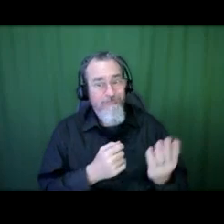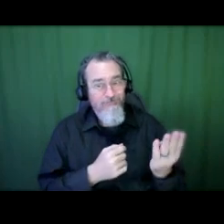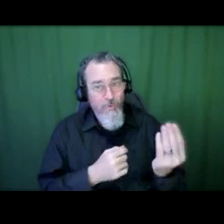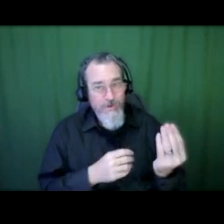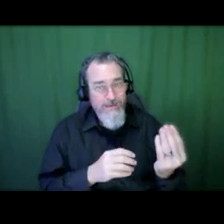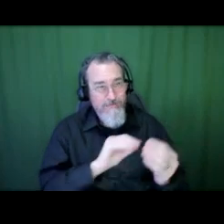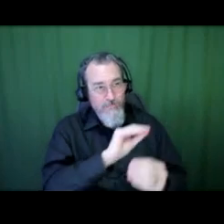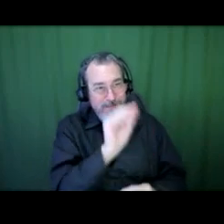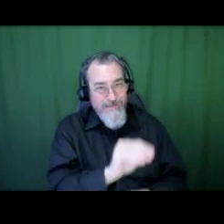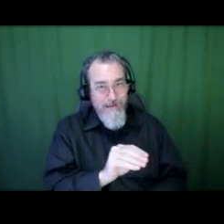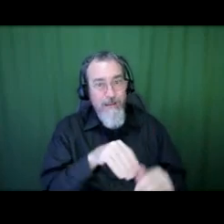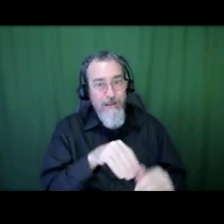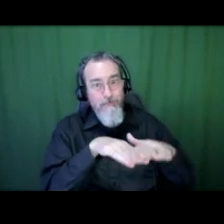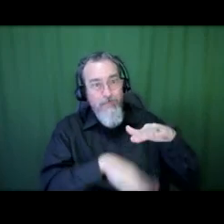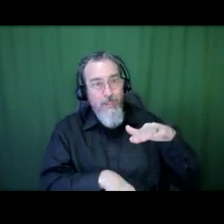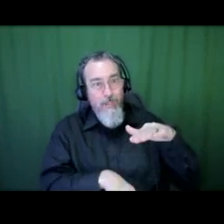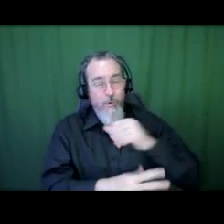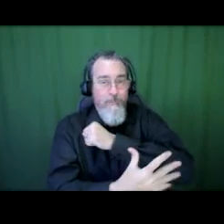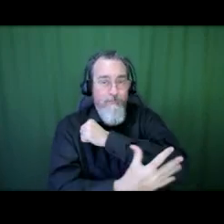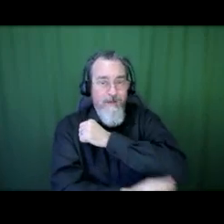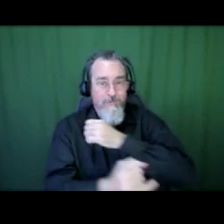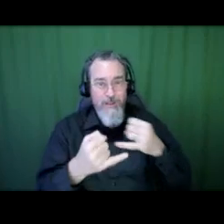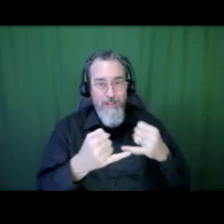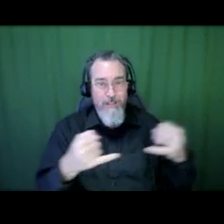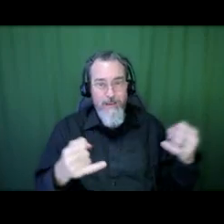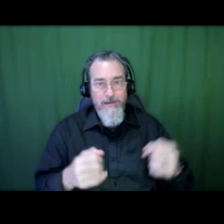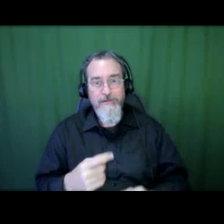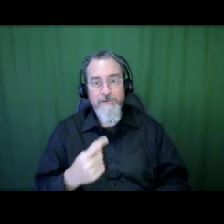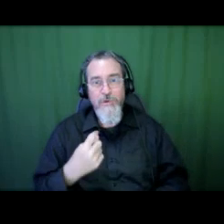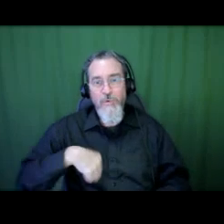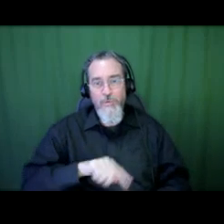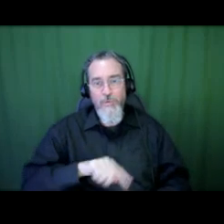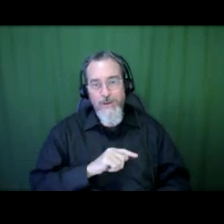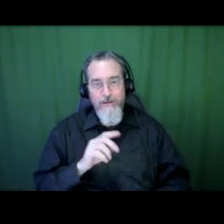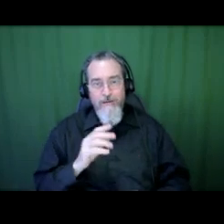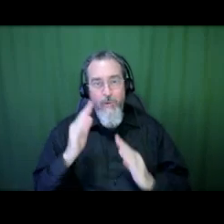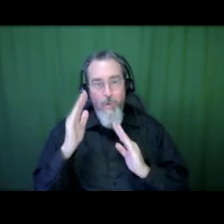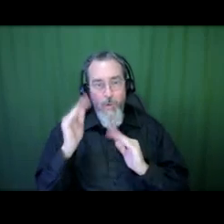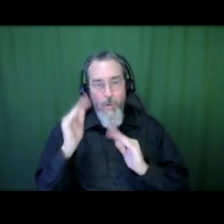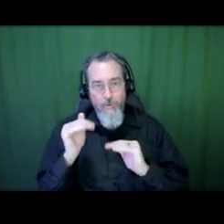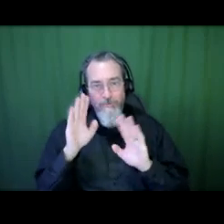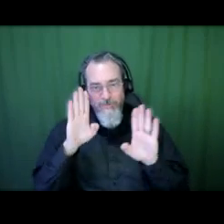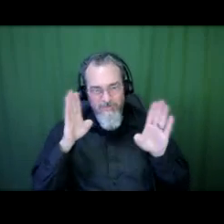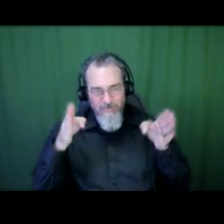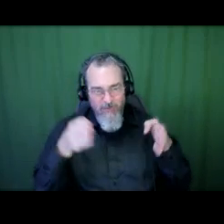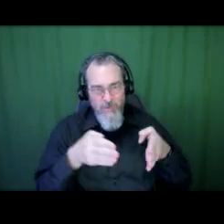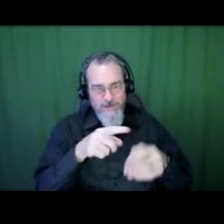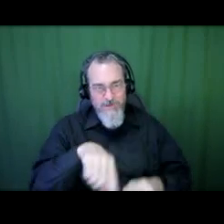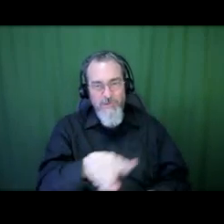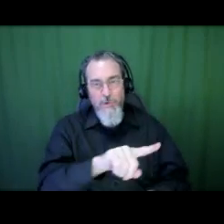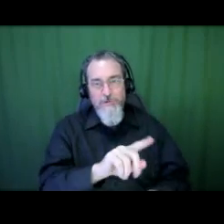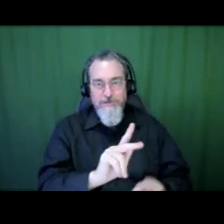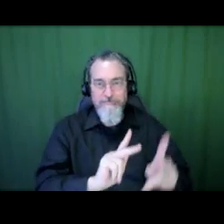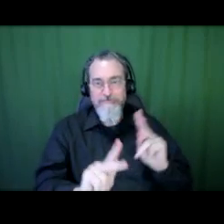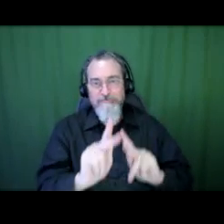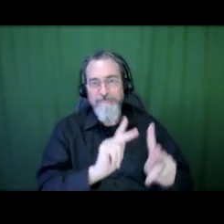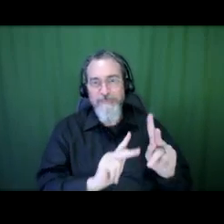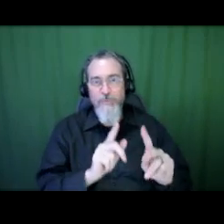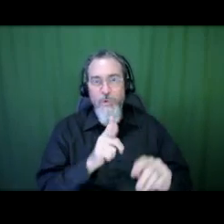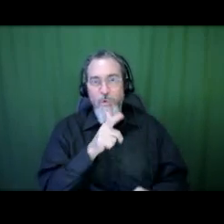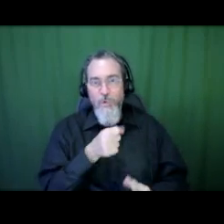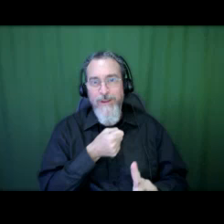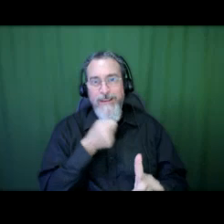hoping we plan and who we hope to serve in this with this grant. It's really those folks who are impacted by the